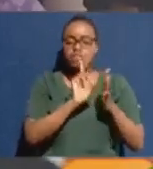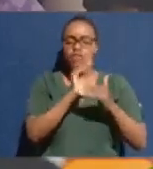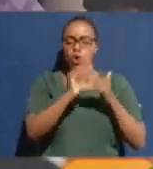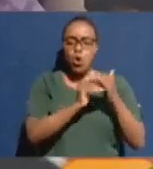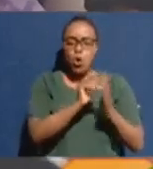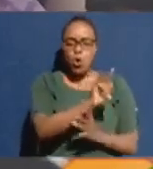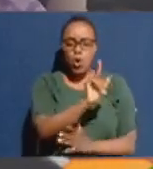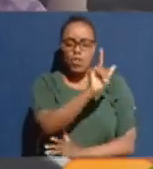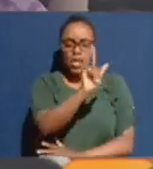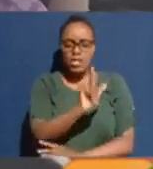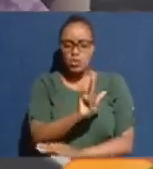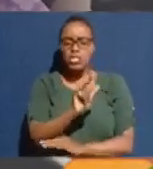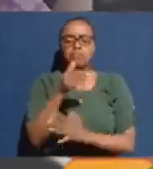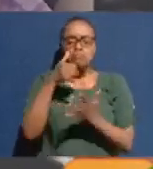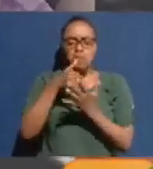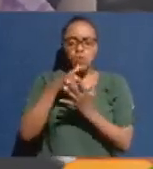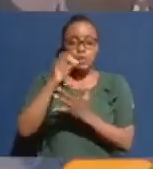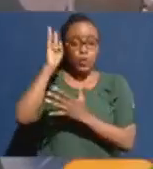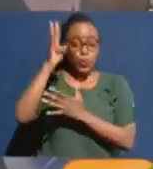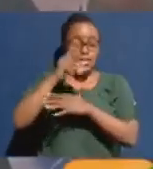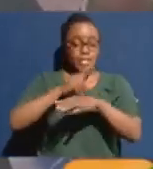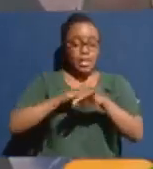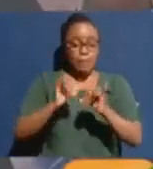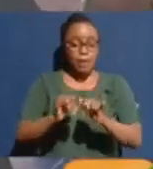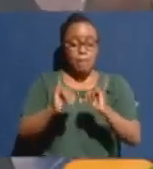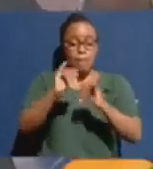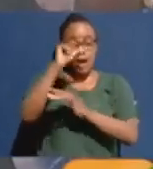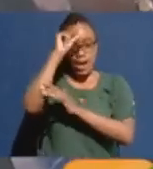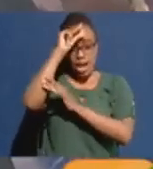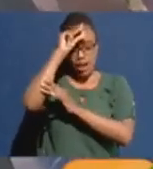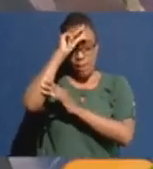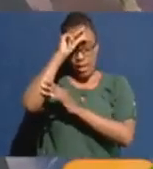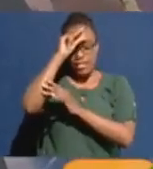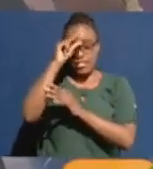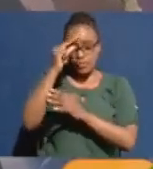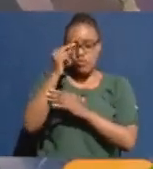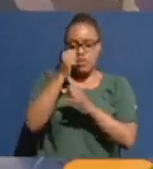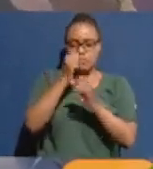will be discriminated in implementing government projects to ensure